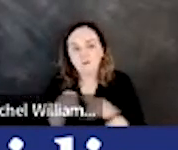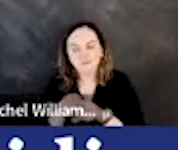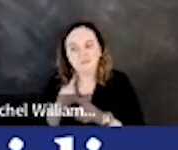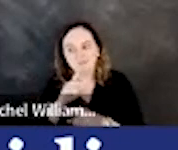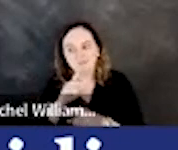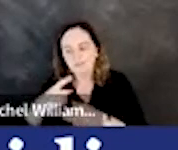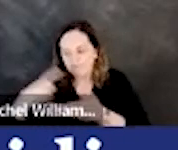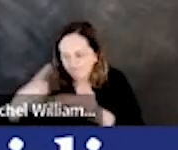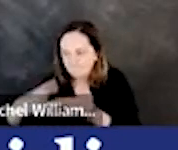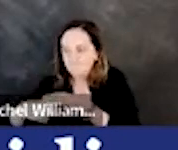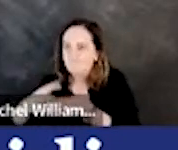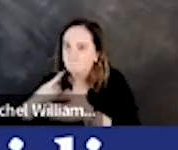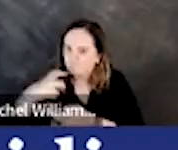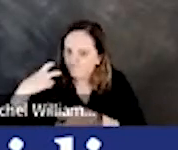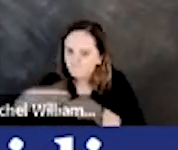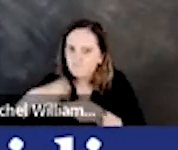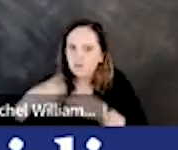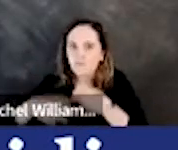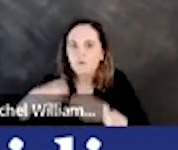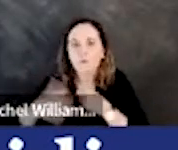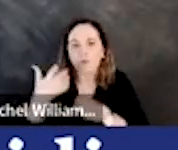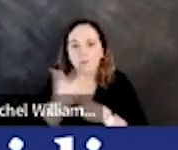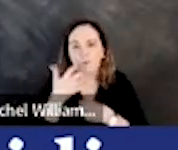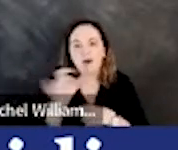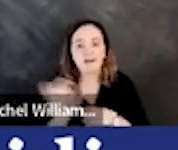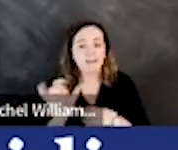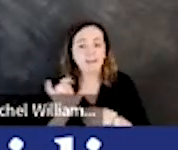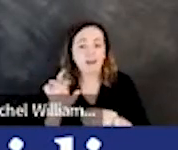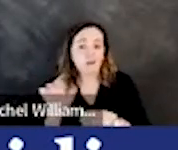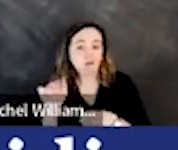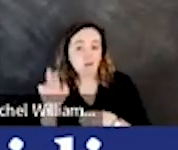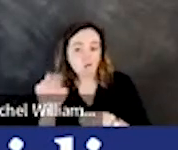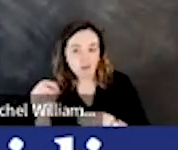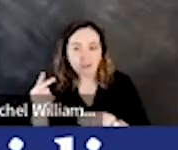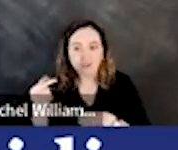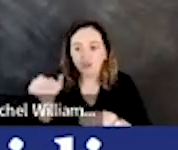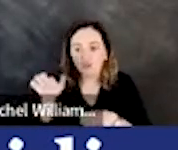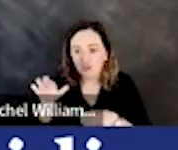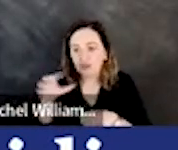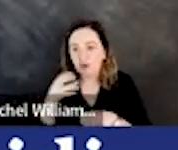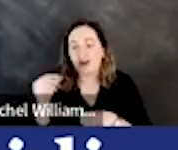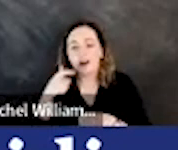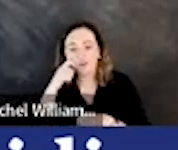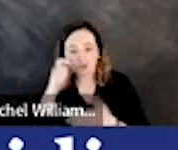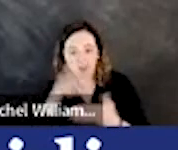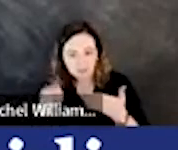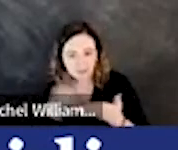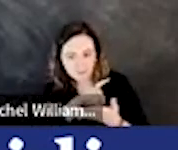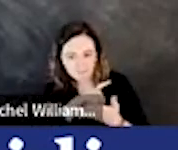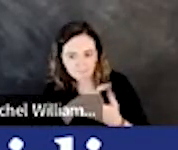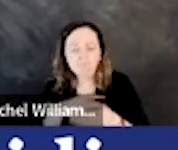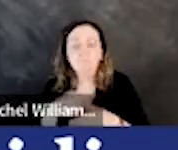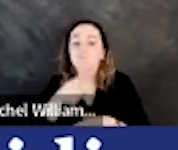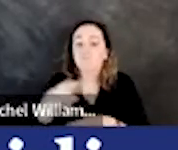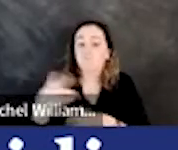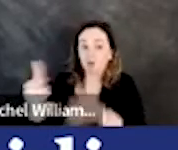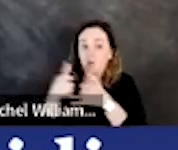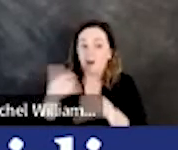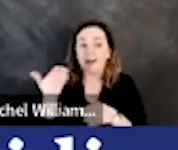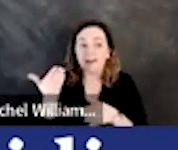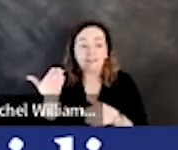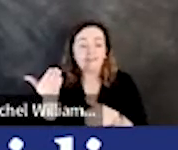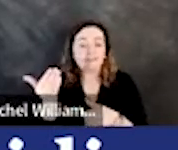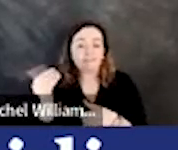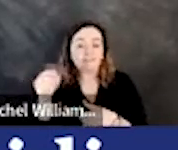through issues, tough issues, such as race, gender, and racism. And she has been awarded